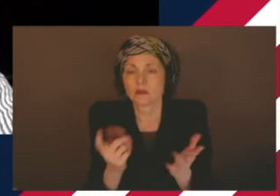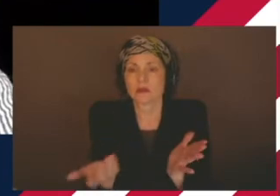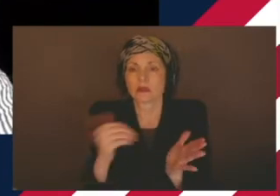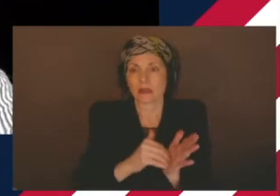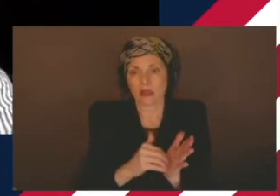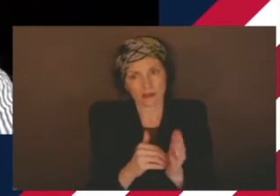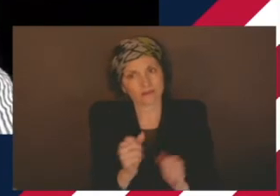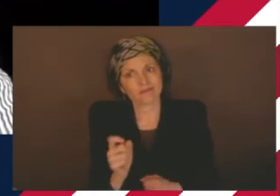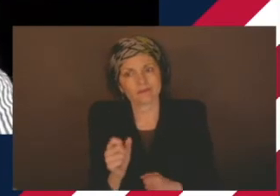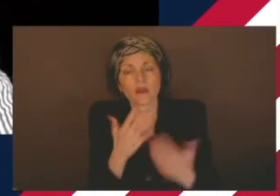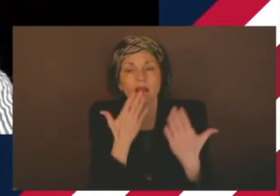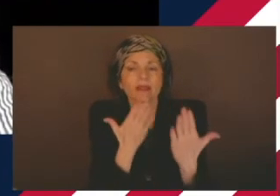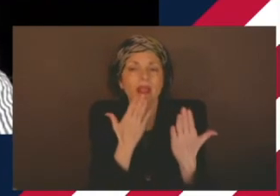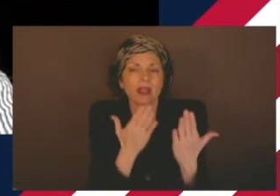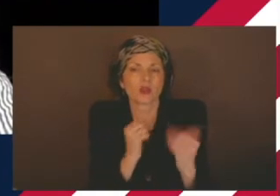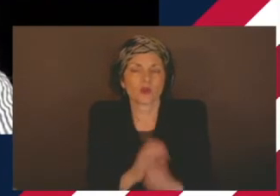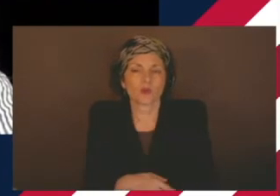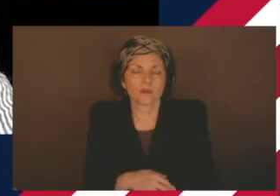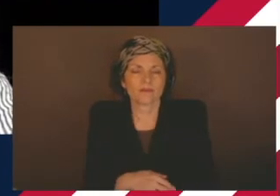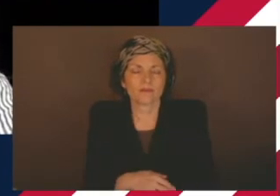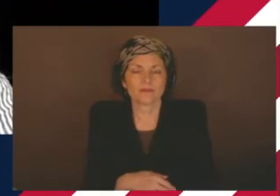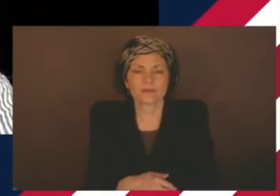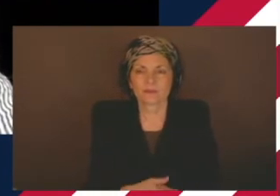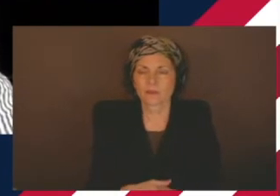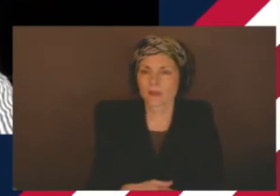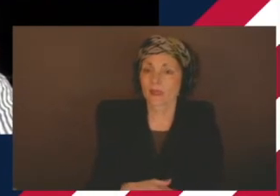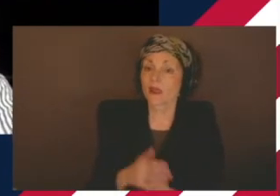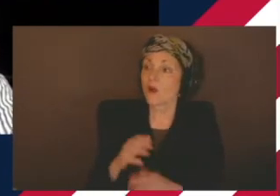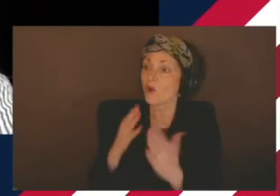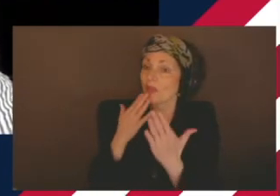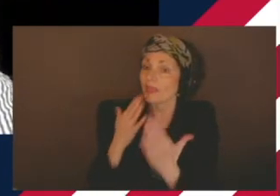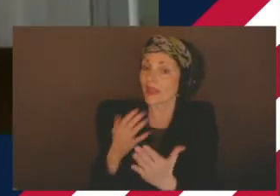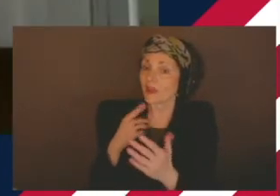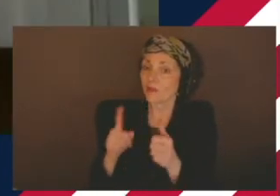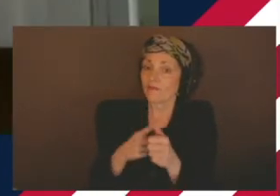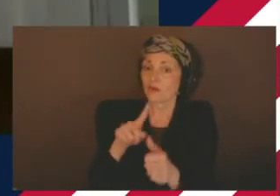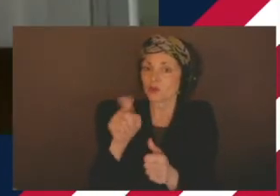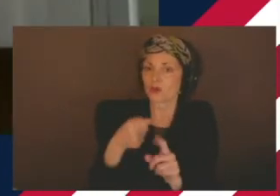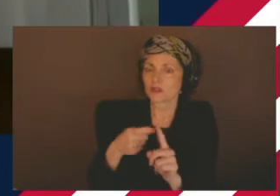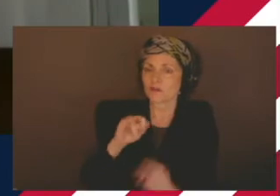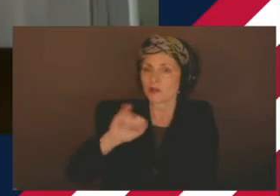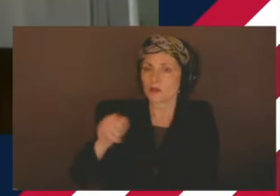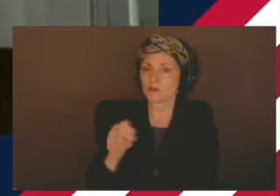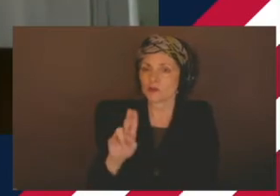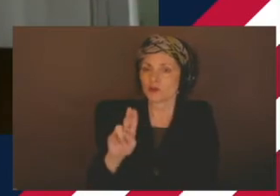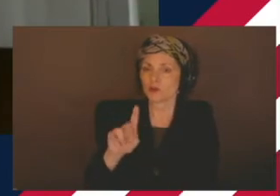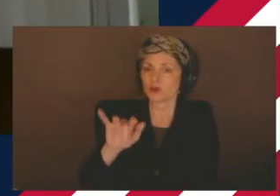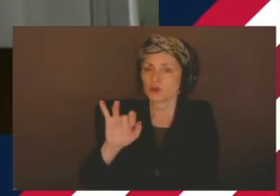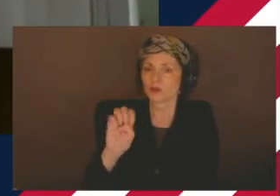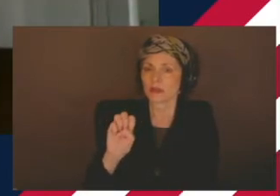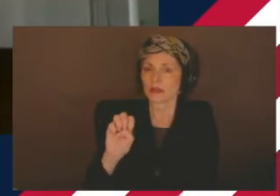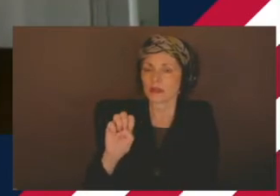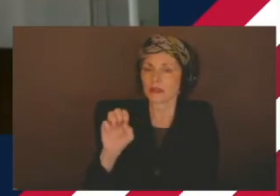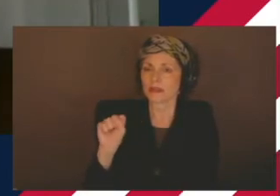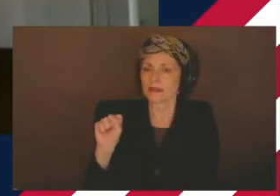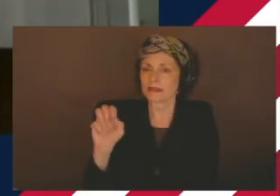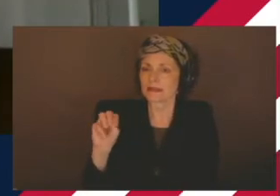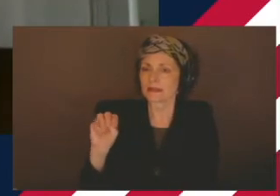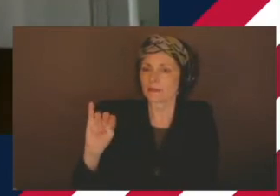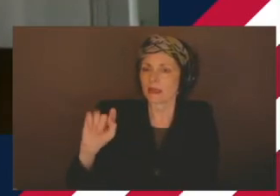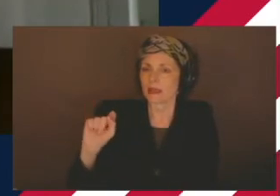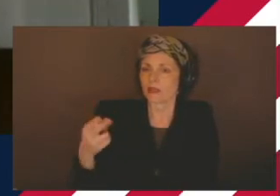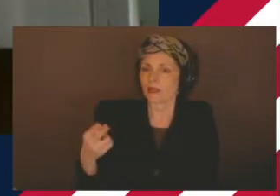Thank you. Our first question is from Julie Smith. Thank you, Mayor Bottoms, and thank you, Laura, for